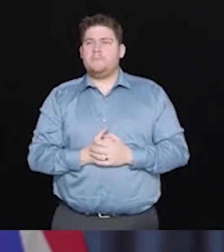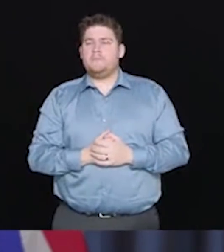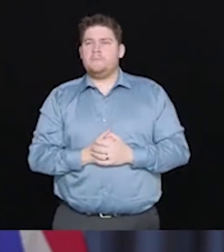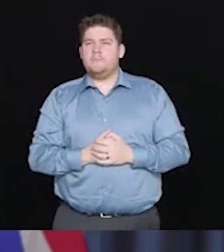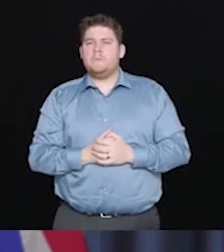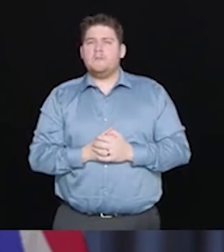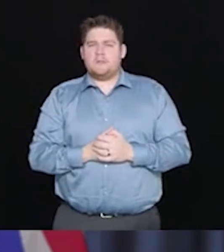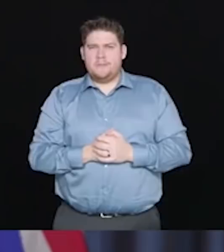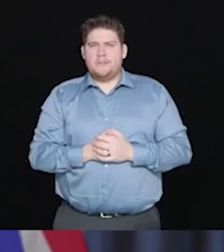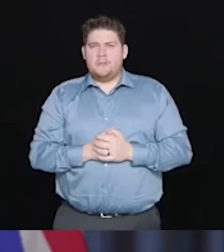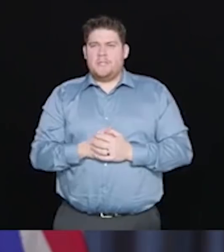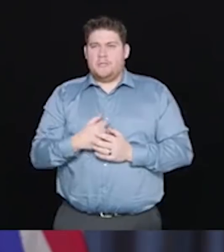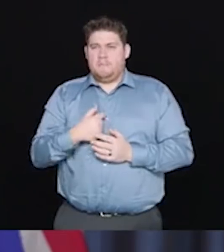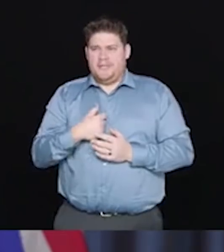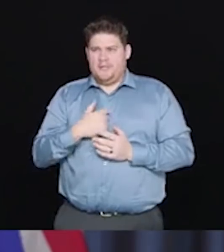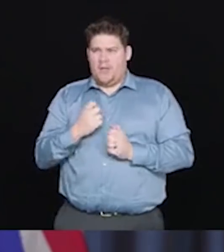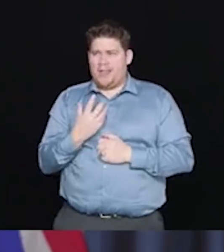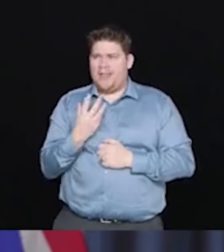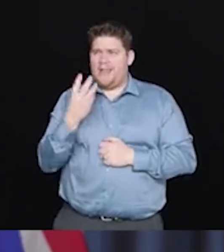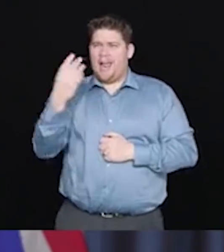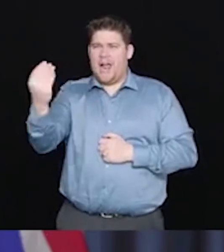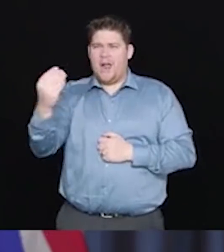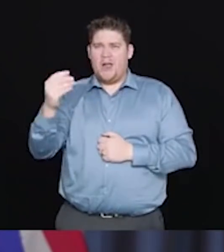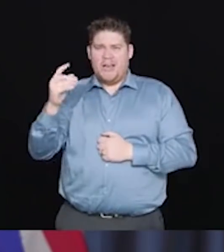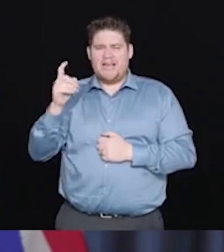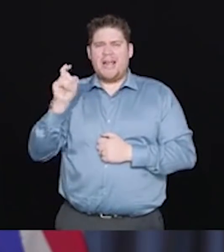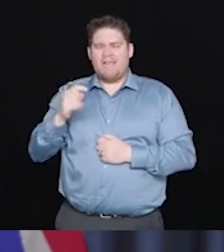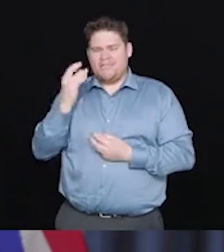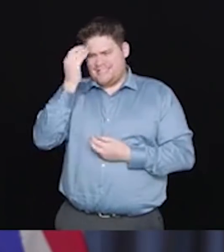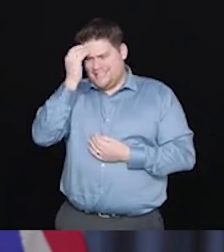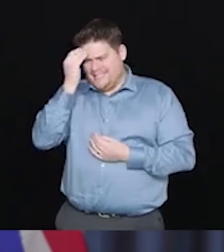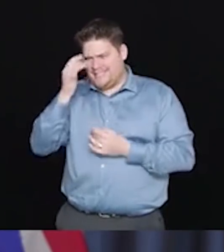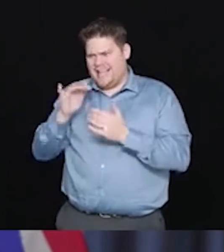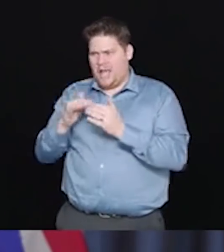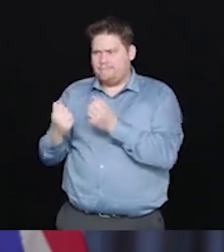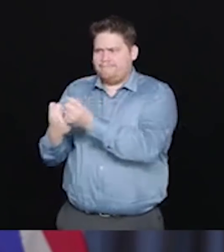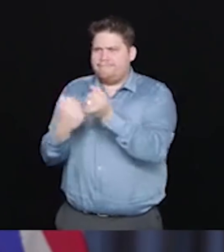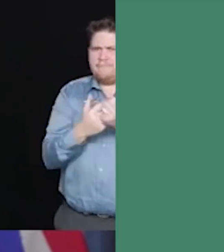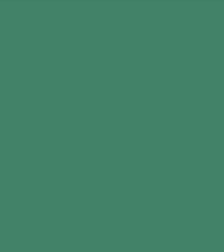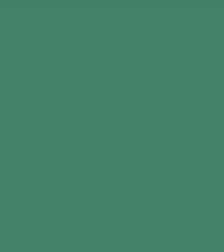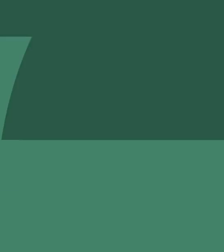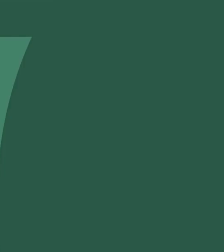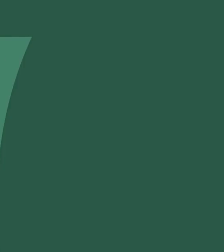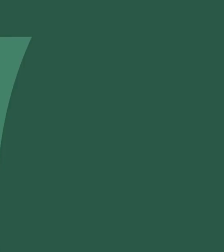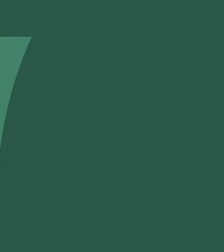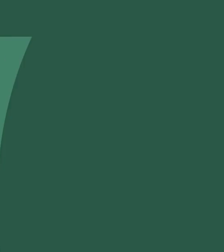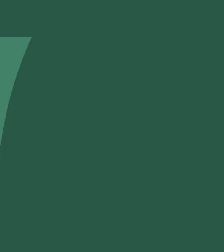take care of each other right now. We need to be kind, and we need everybody to do their part.